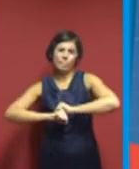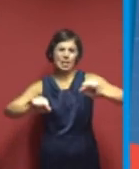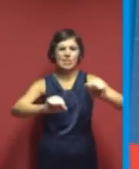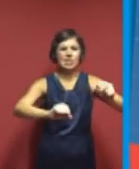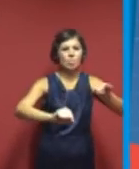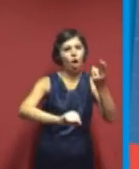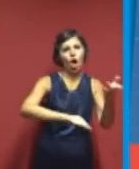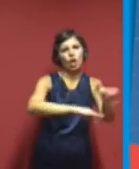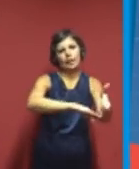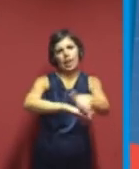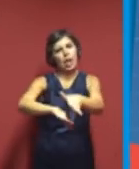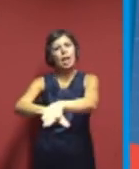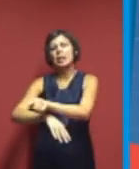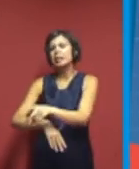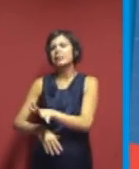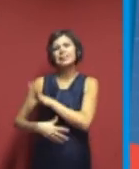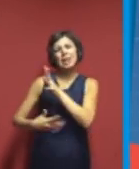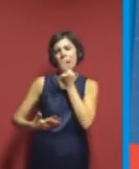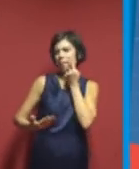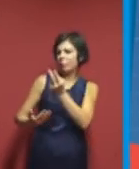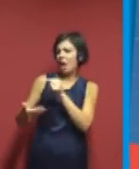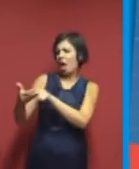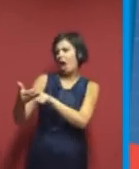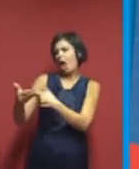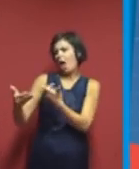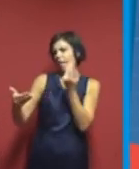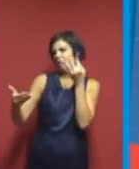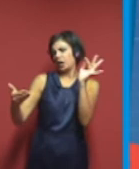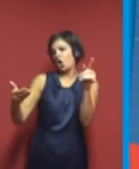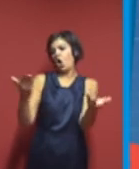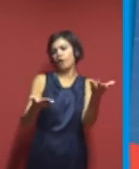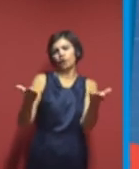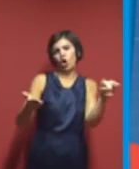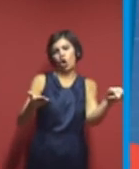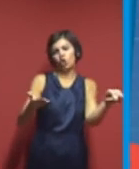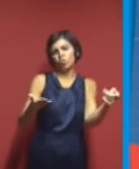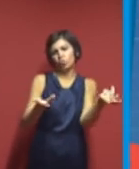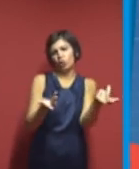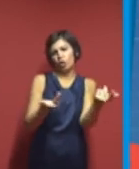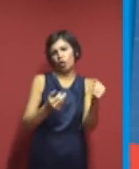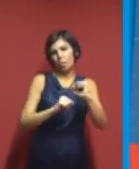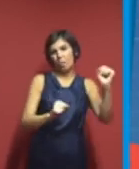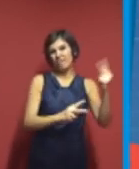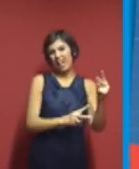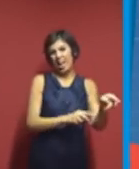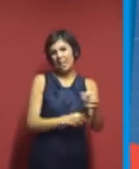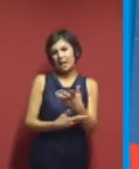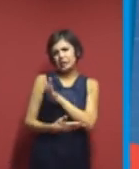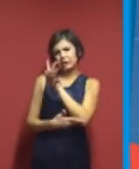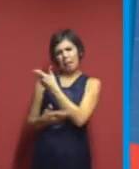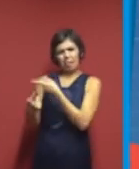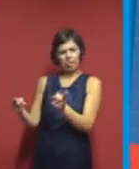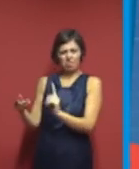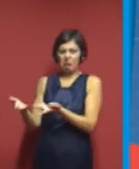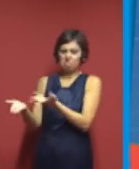see here at the Maker Faire. This is maker as killer, and not to be underestimated by